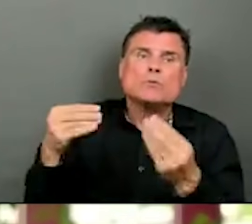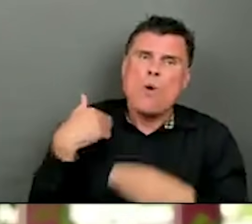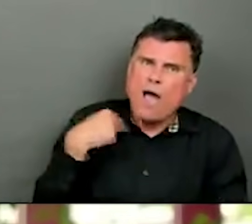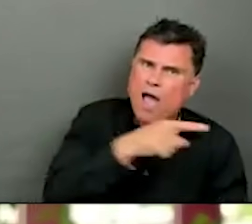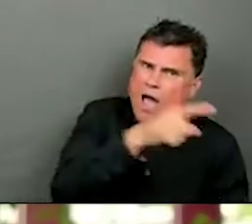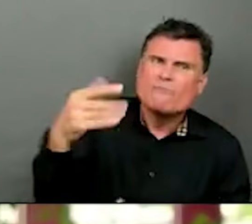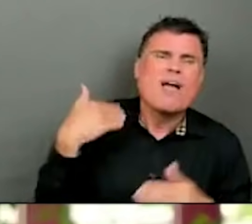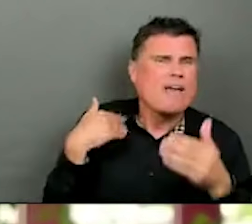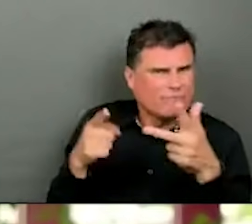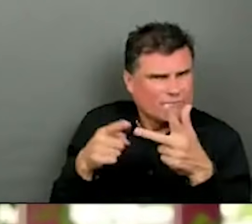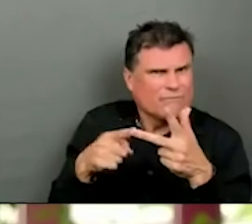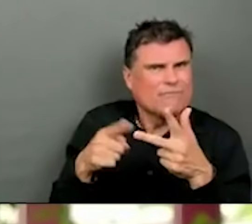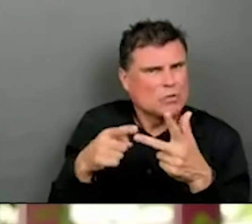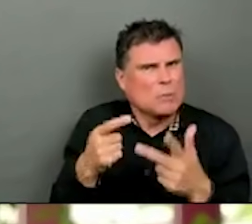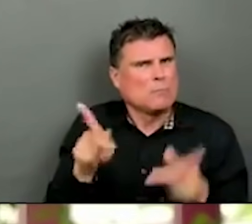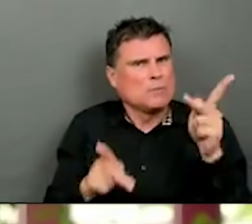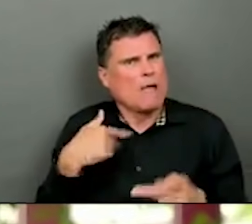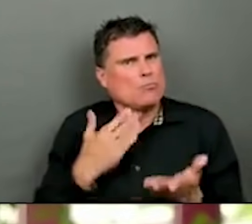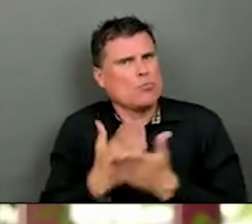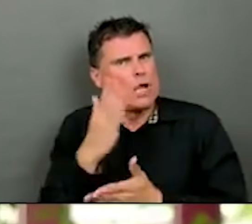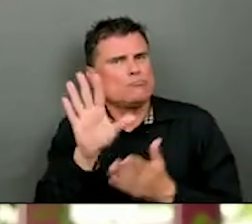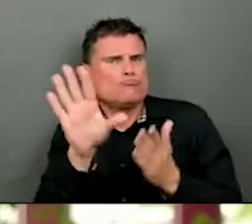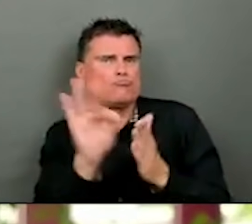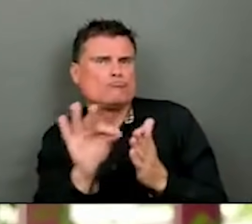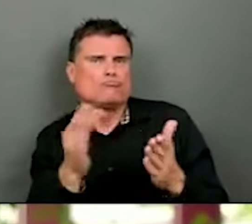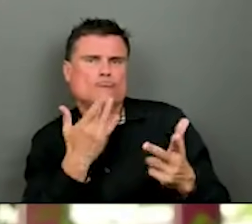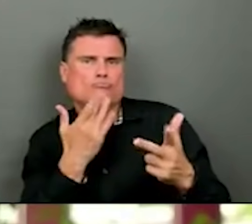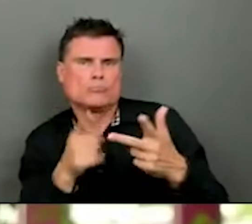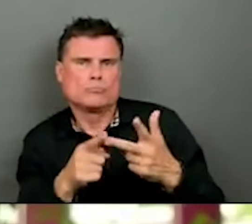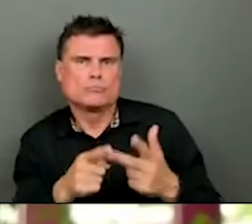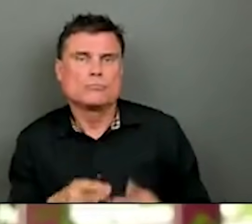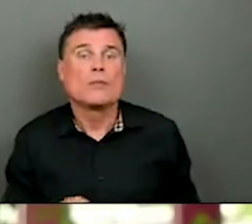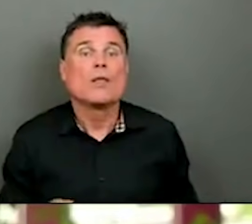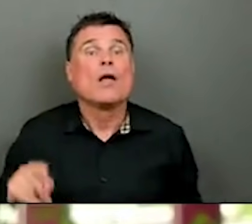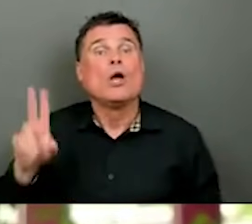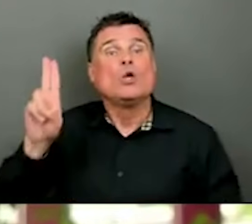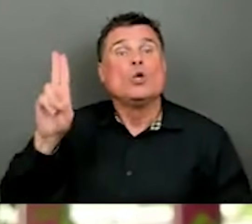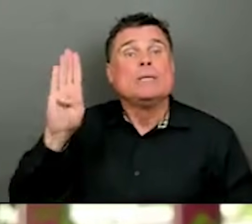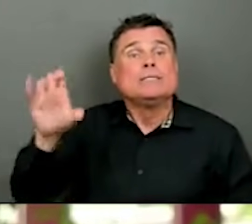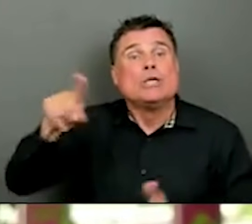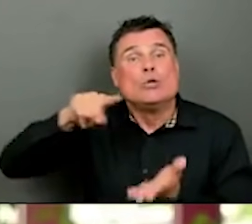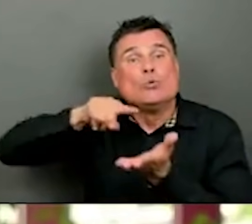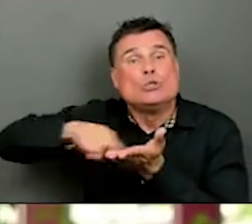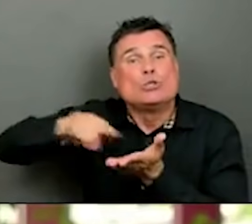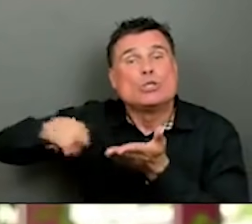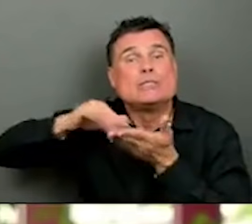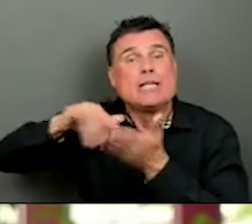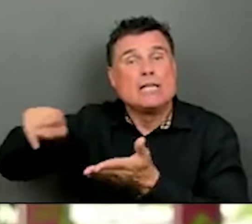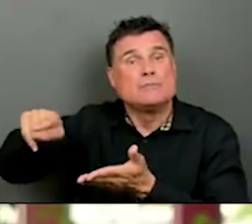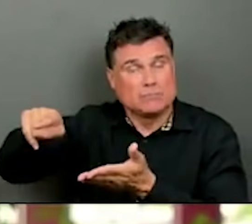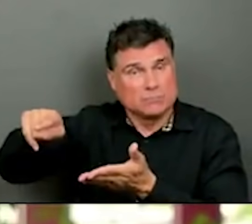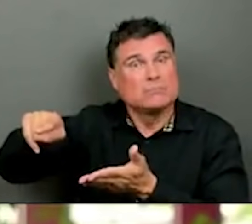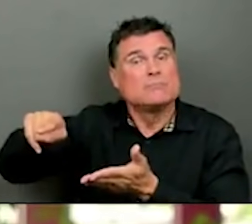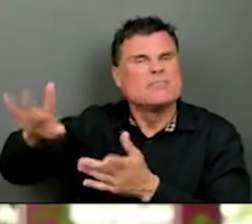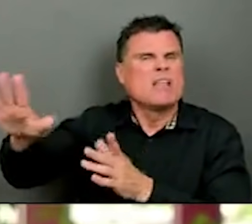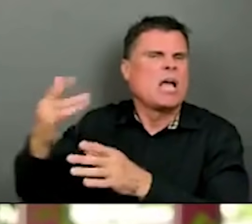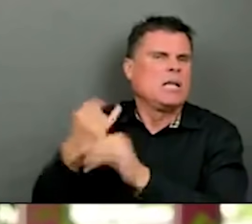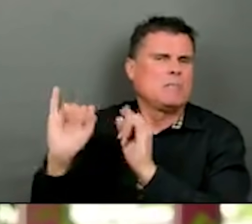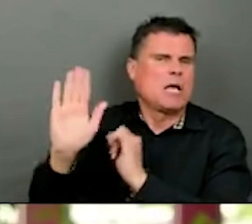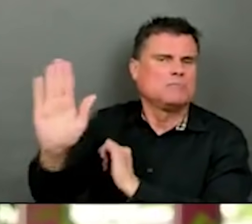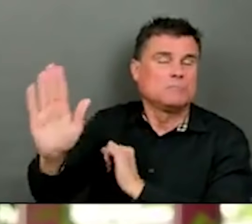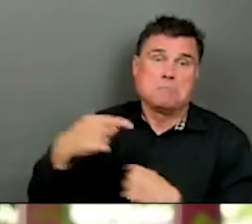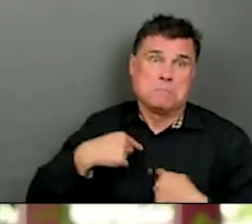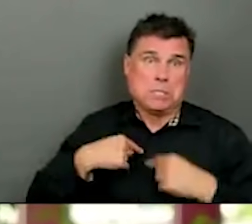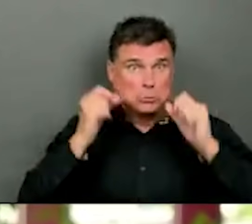yeah, that study was one that was done independently by UBC, but is not surprising to us, and it really